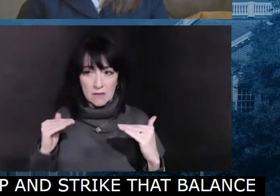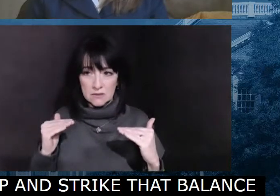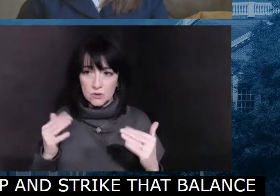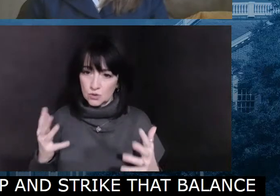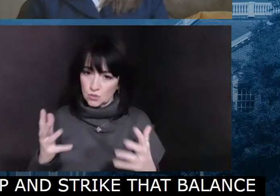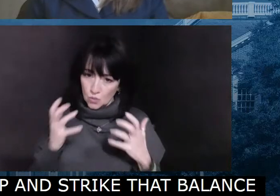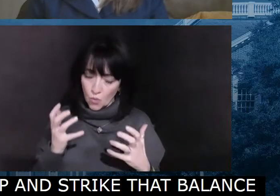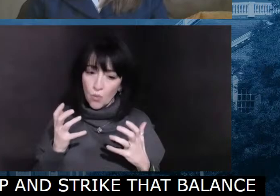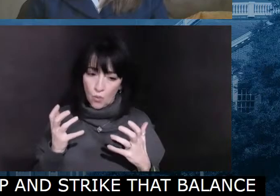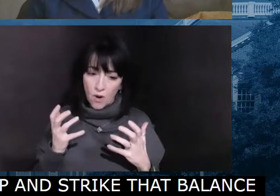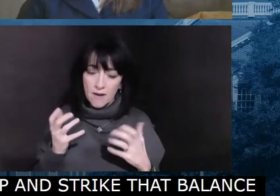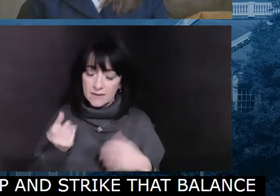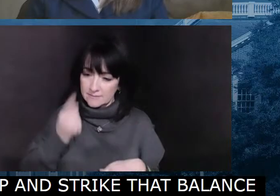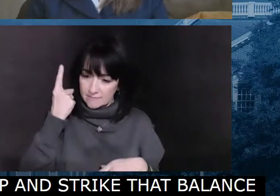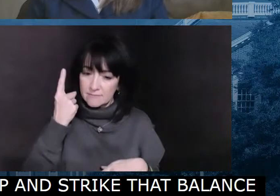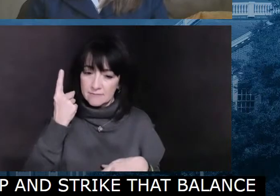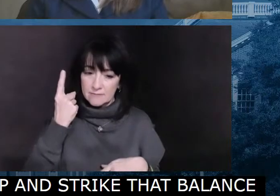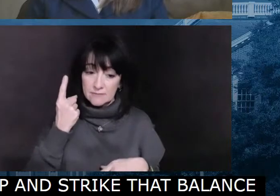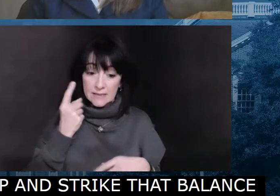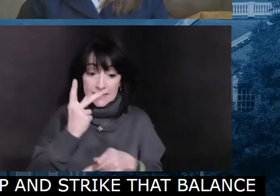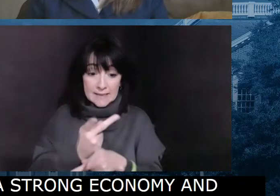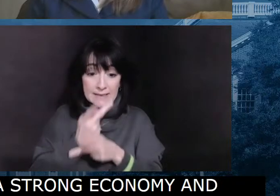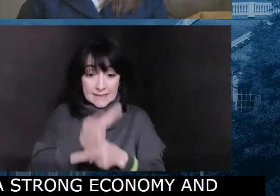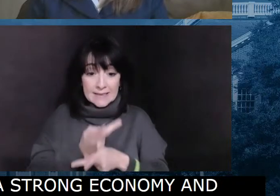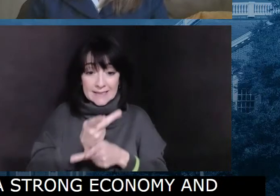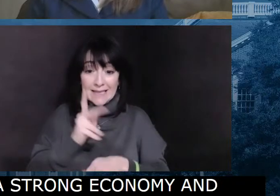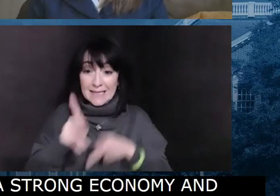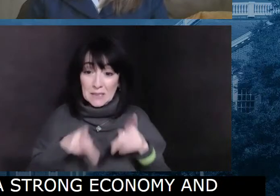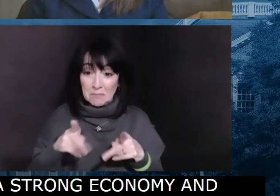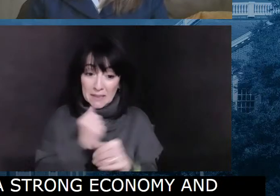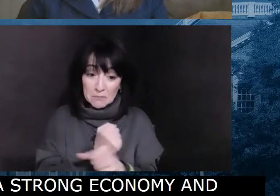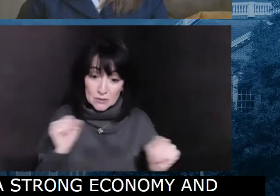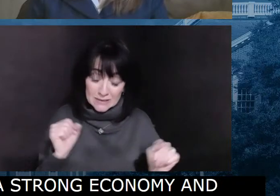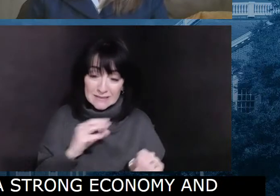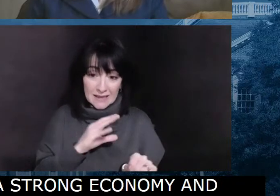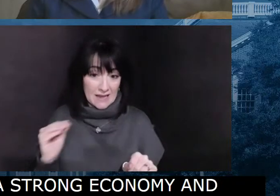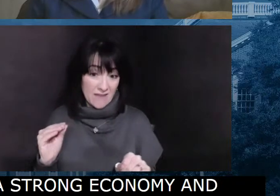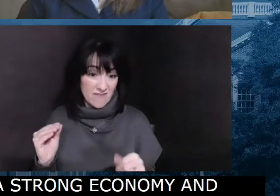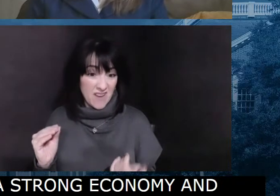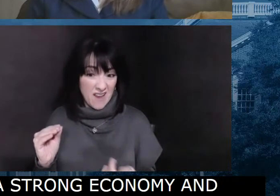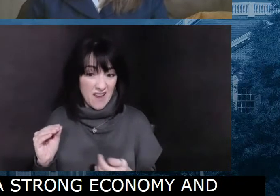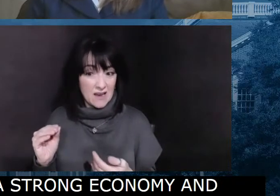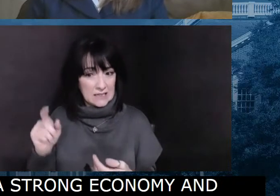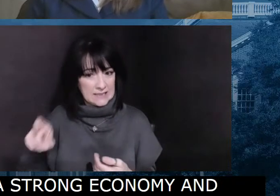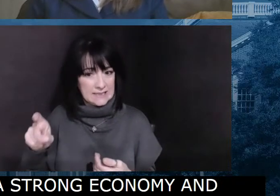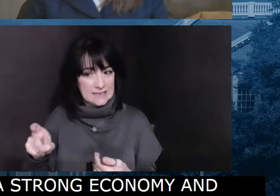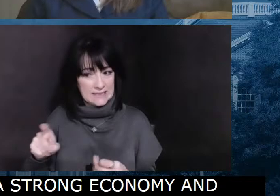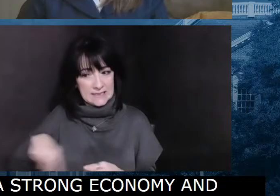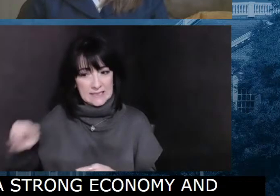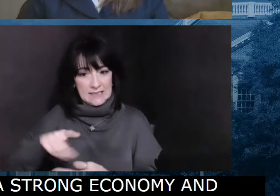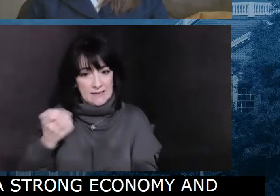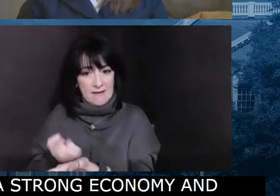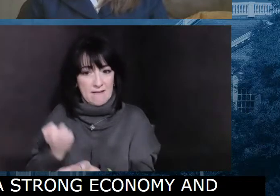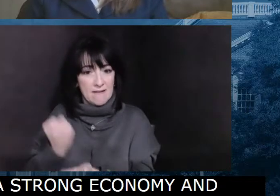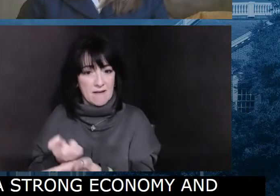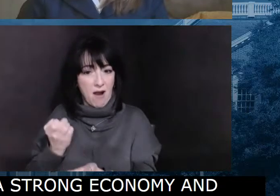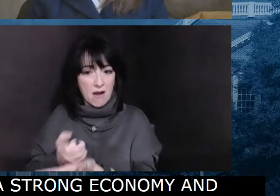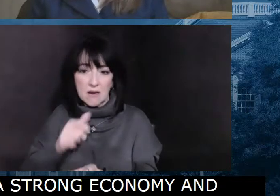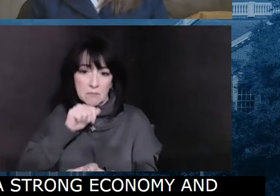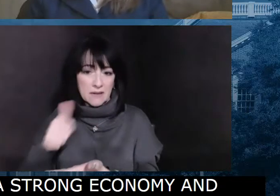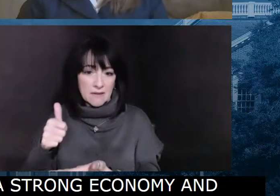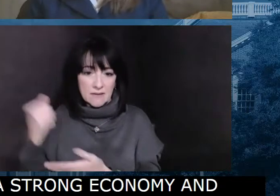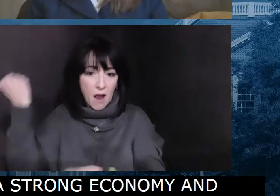struck. And we look at the numbers on a daily basis to determine whether we're headed in the right